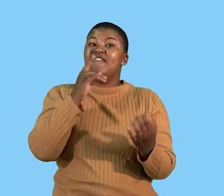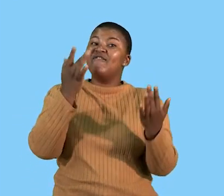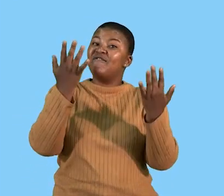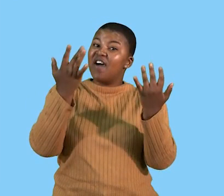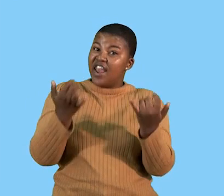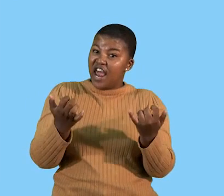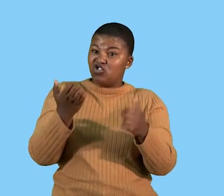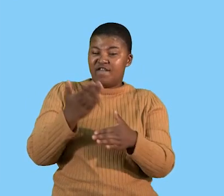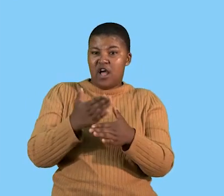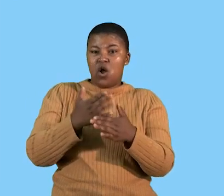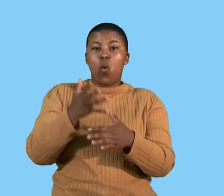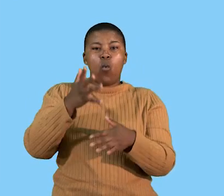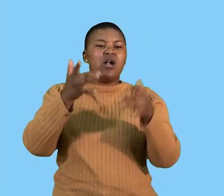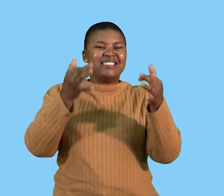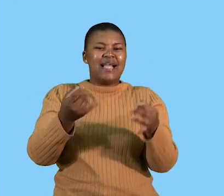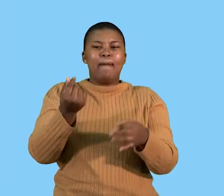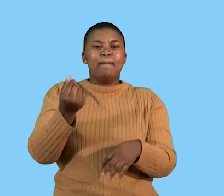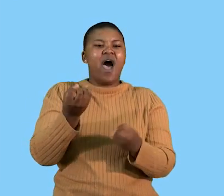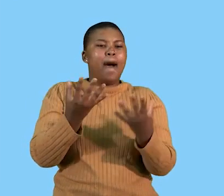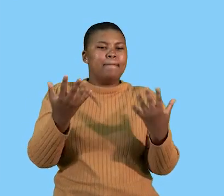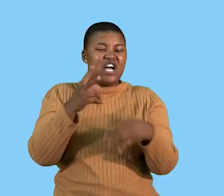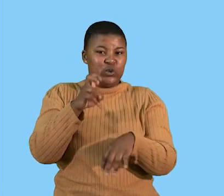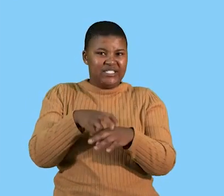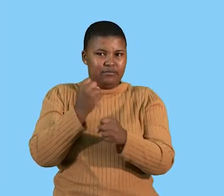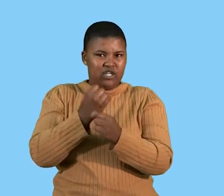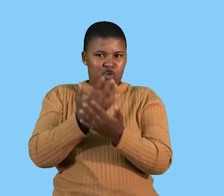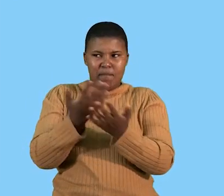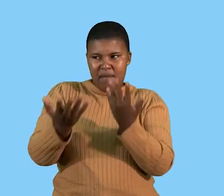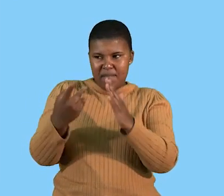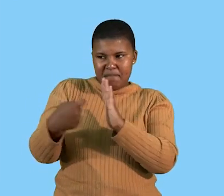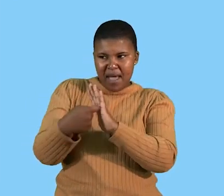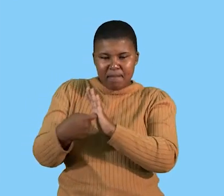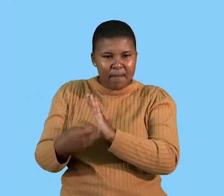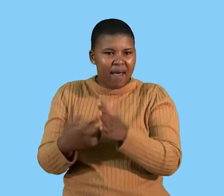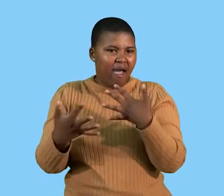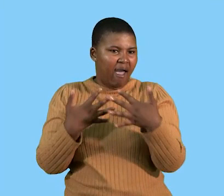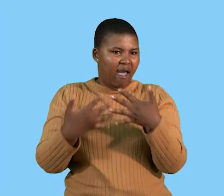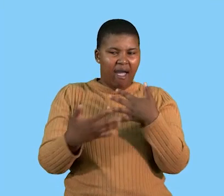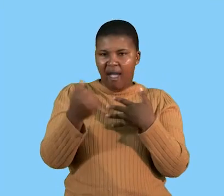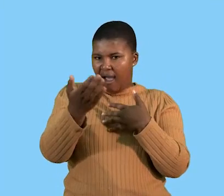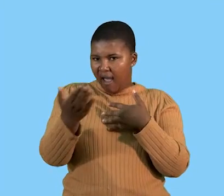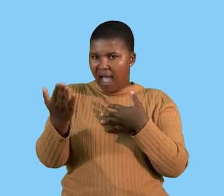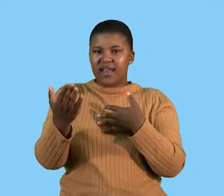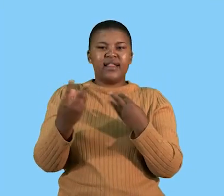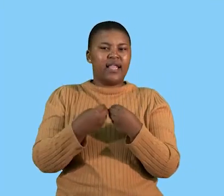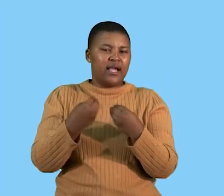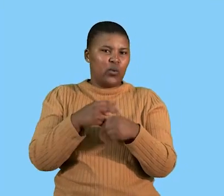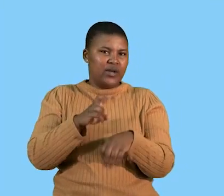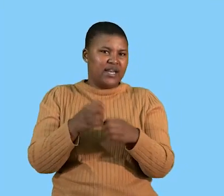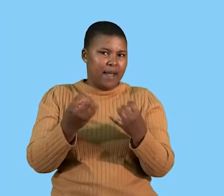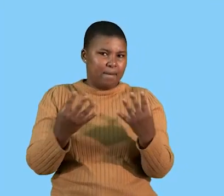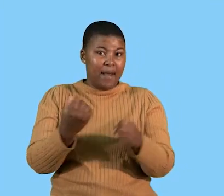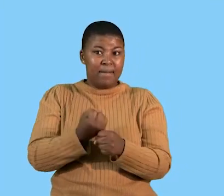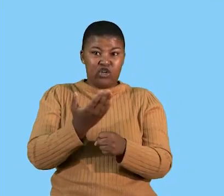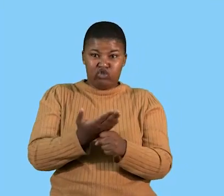financial function will determine how much money we need to purchase any of these fixed